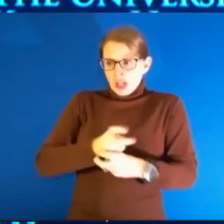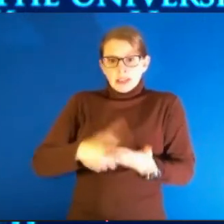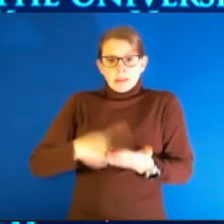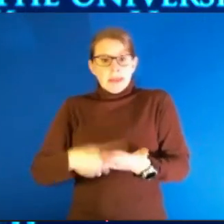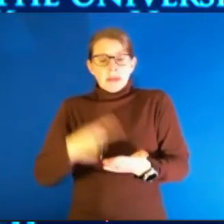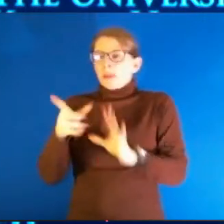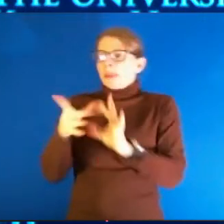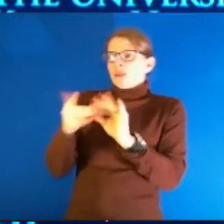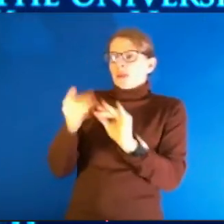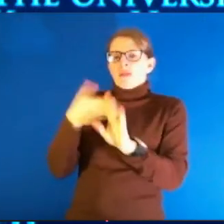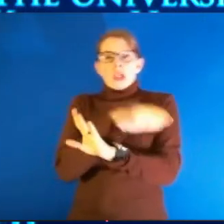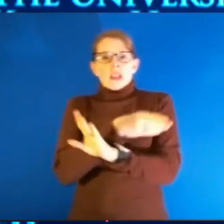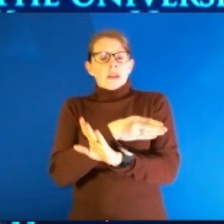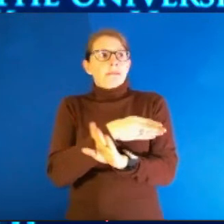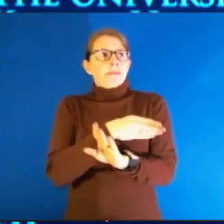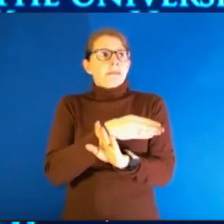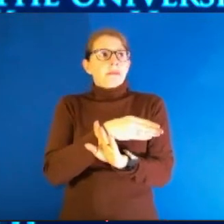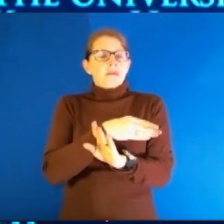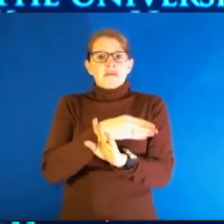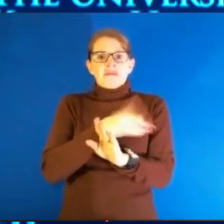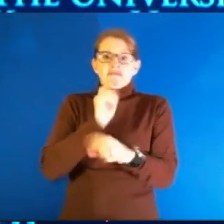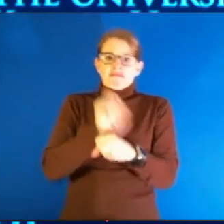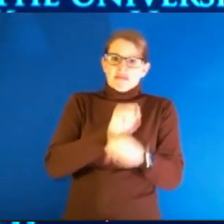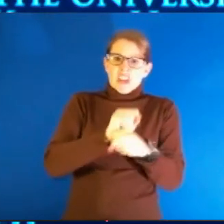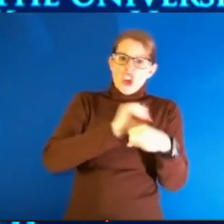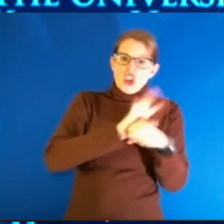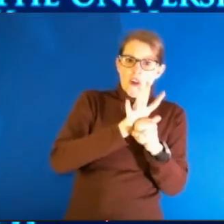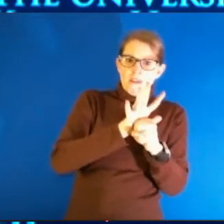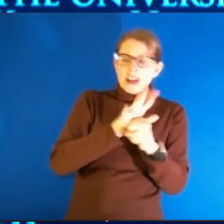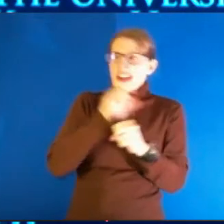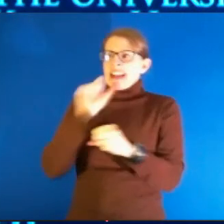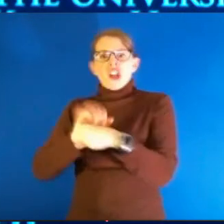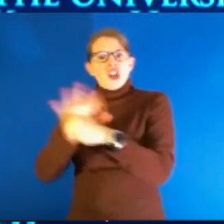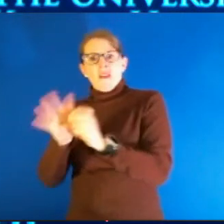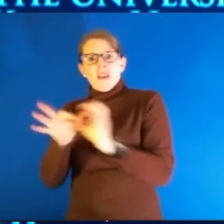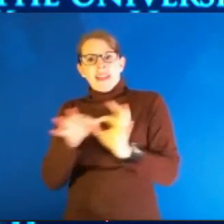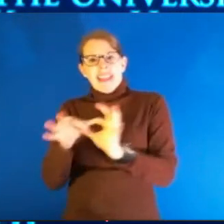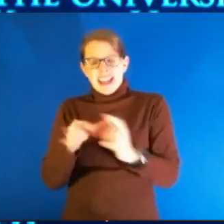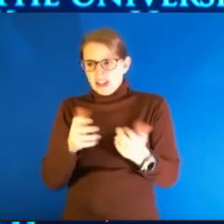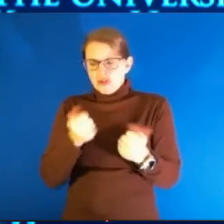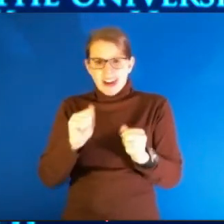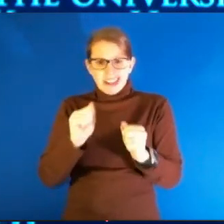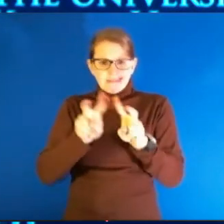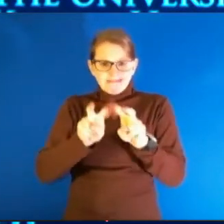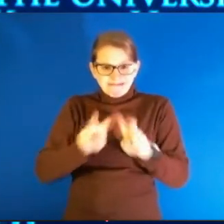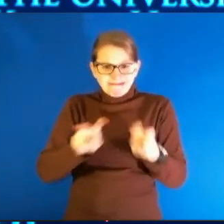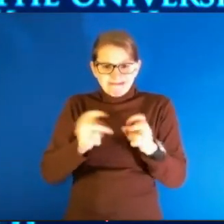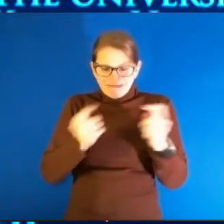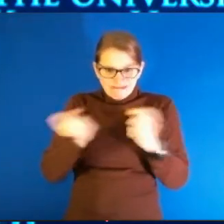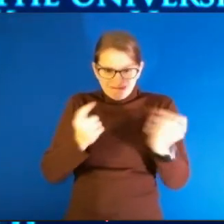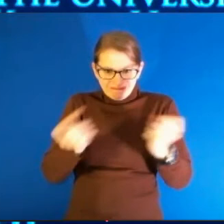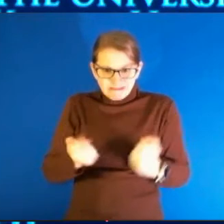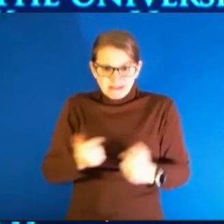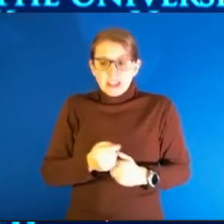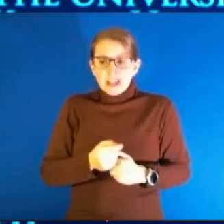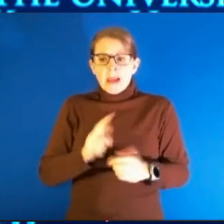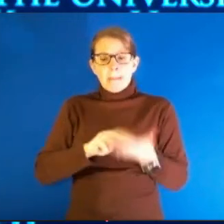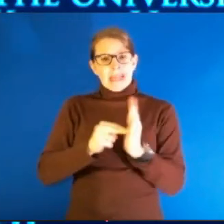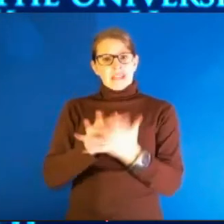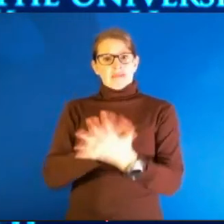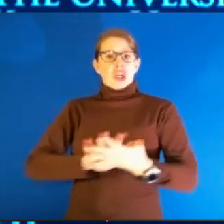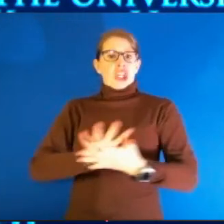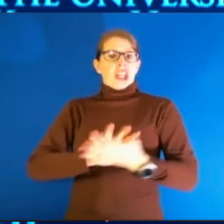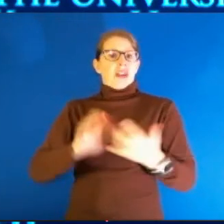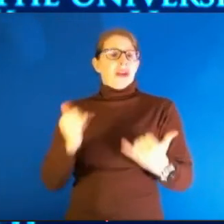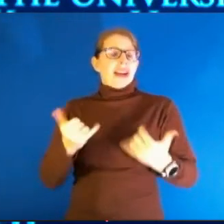distinguish between what is actually COVID and not COVID related, and so we're still trying to sort through that. which means it's a pretty murky area right now to try